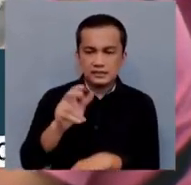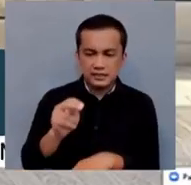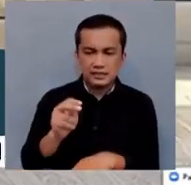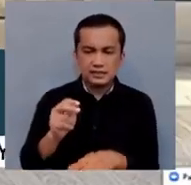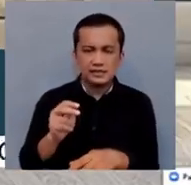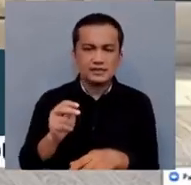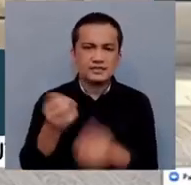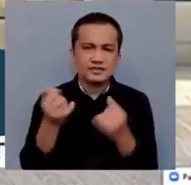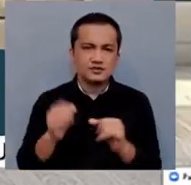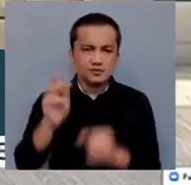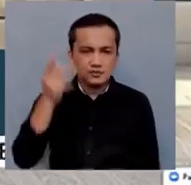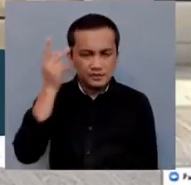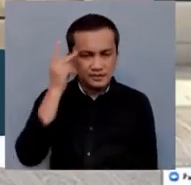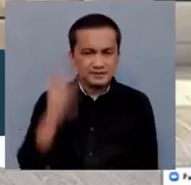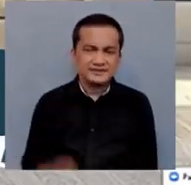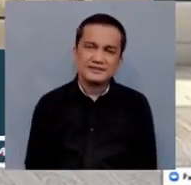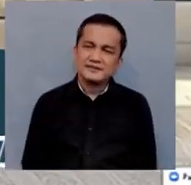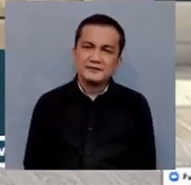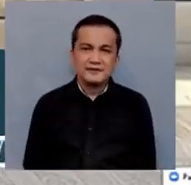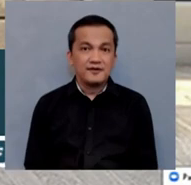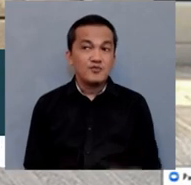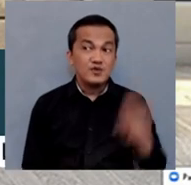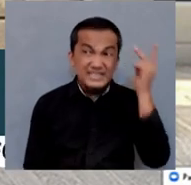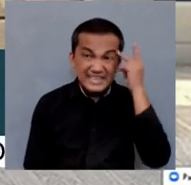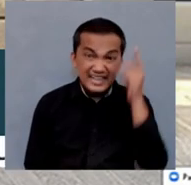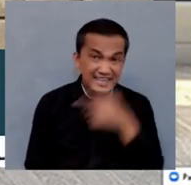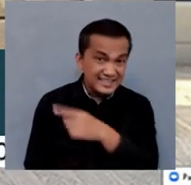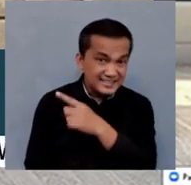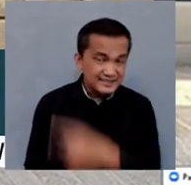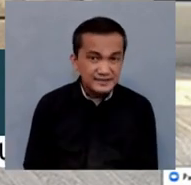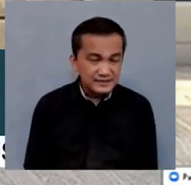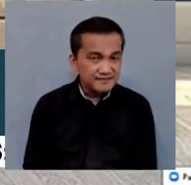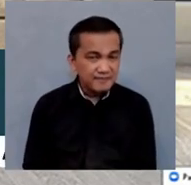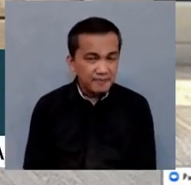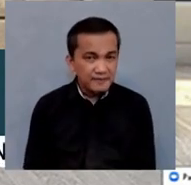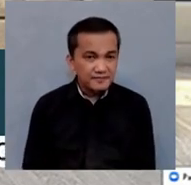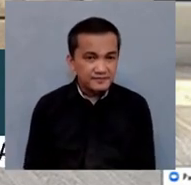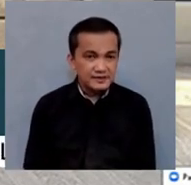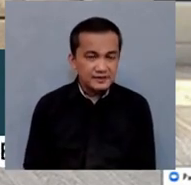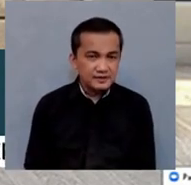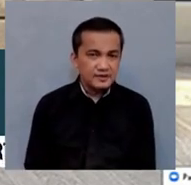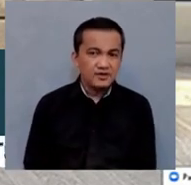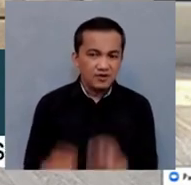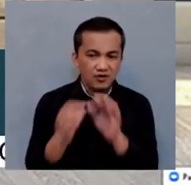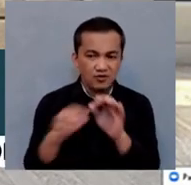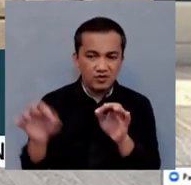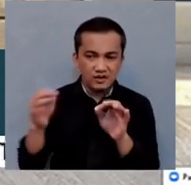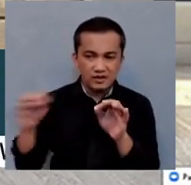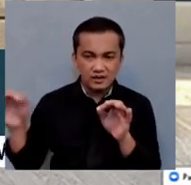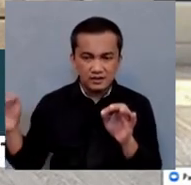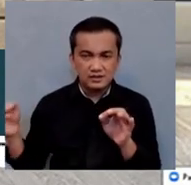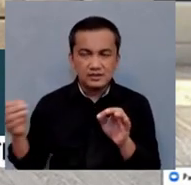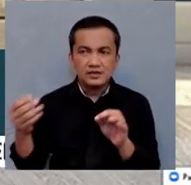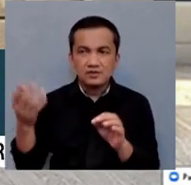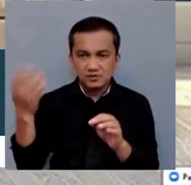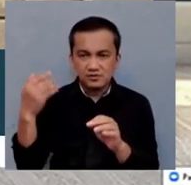political. Political ploy nga yung narrative na yun eh, no? Lumabas lang nung politika